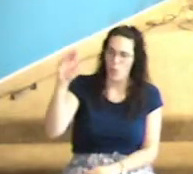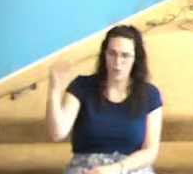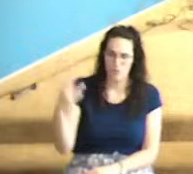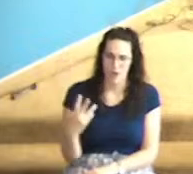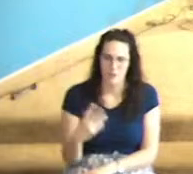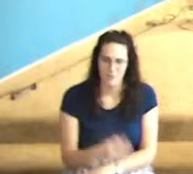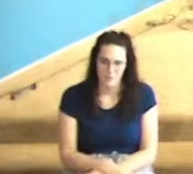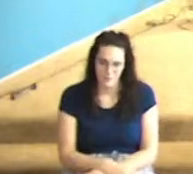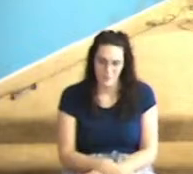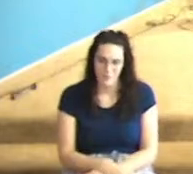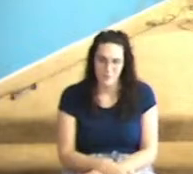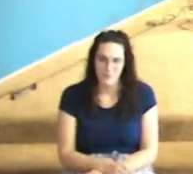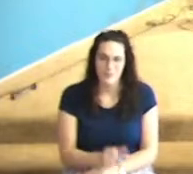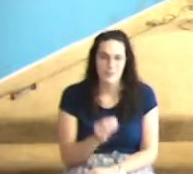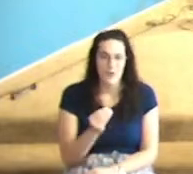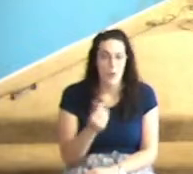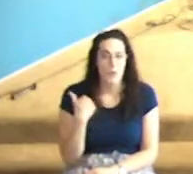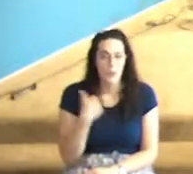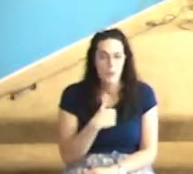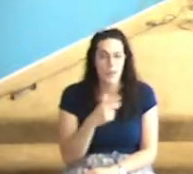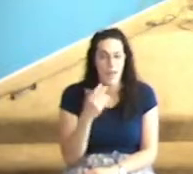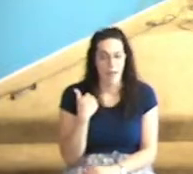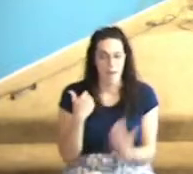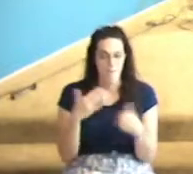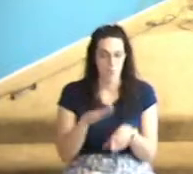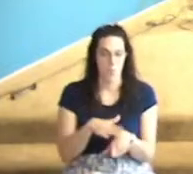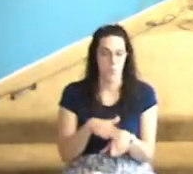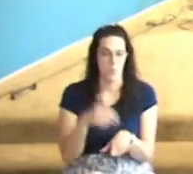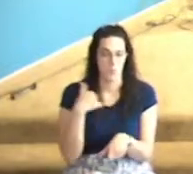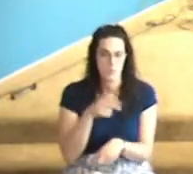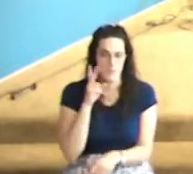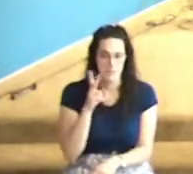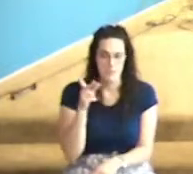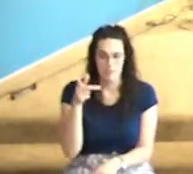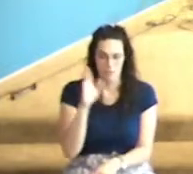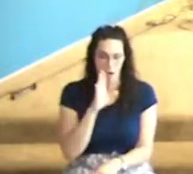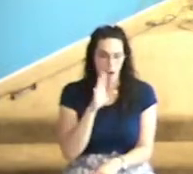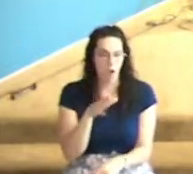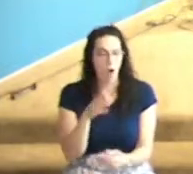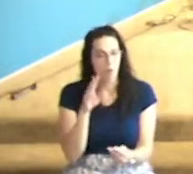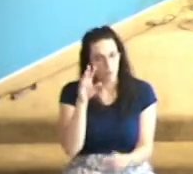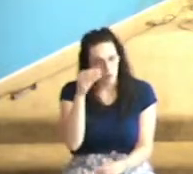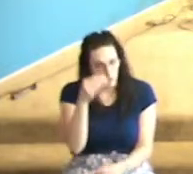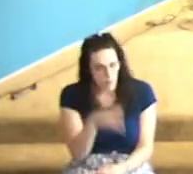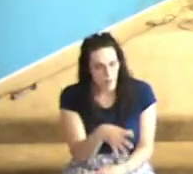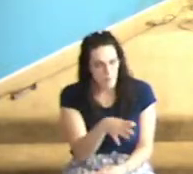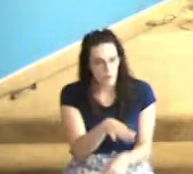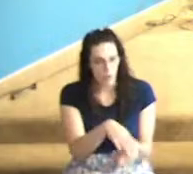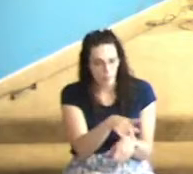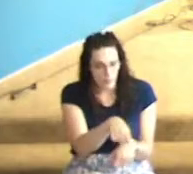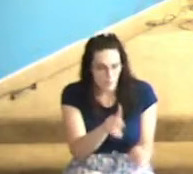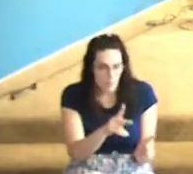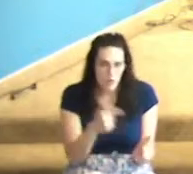have a warning here when we see God pour out favor on people we don't think deserve it.